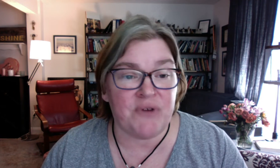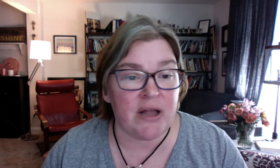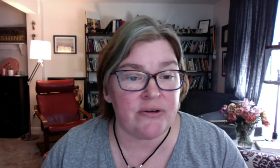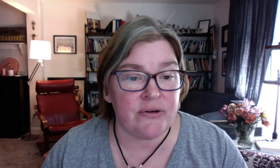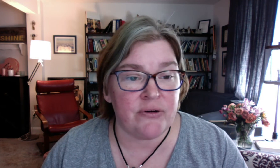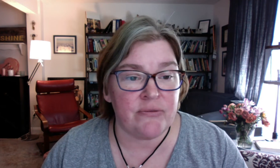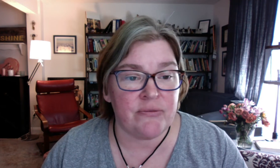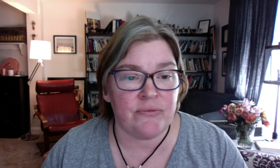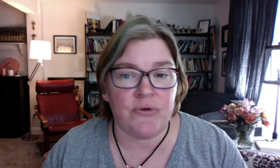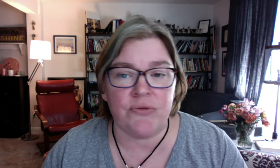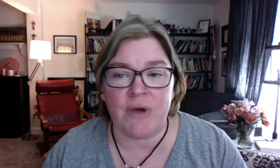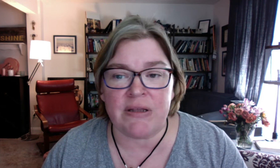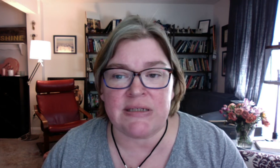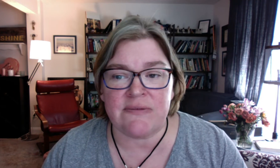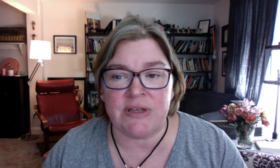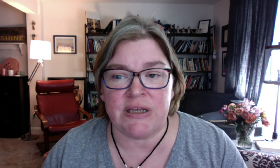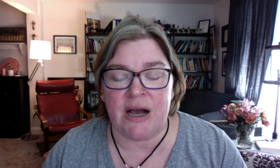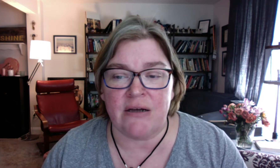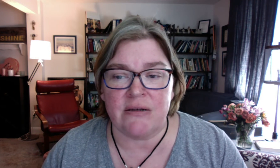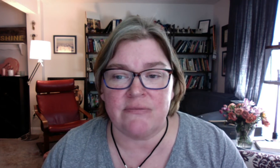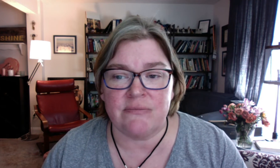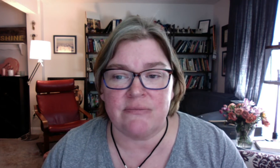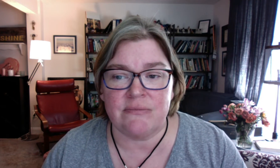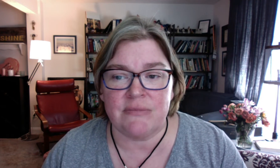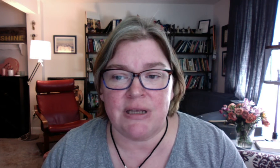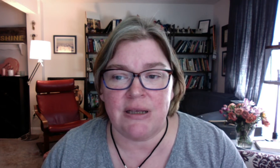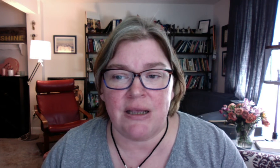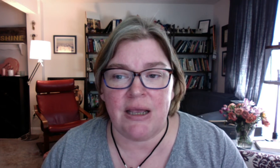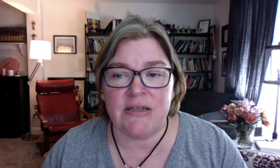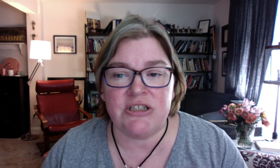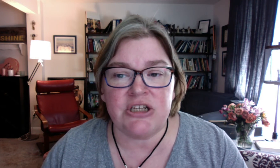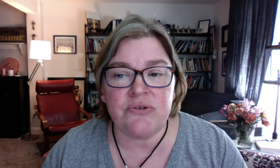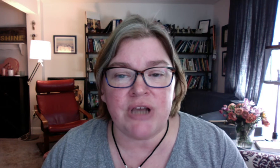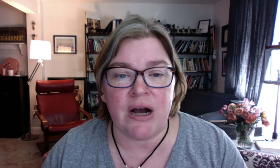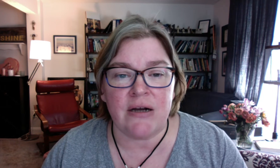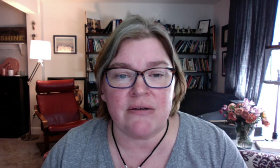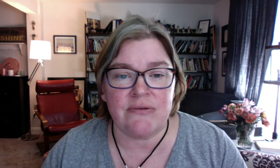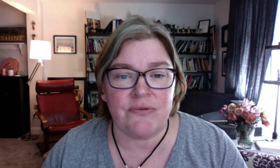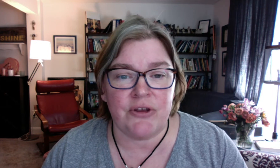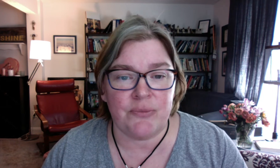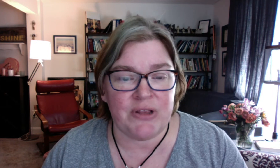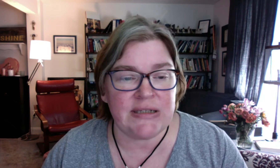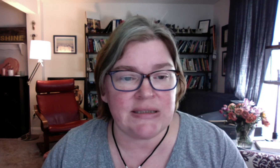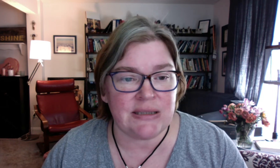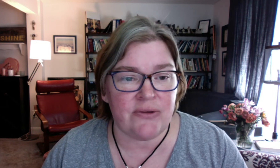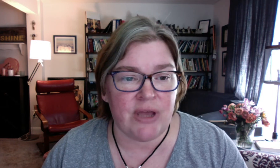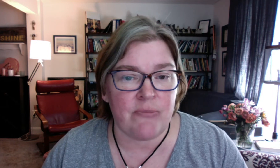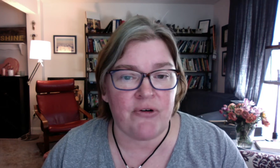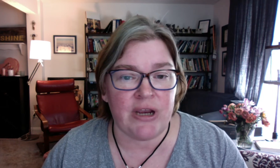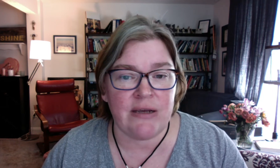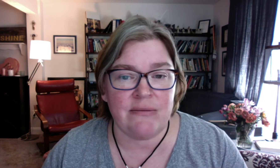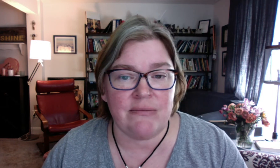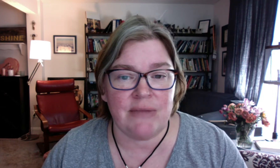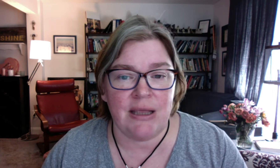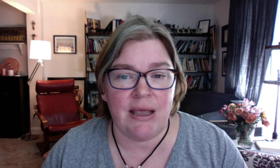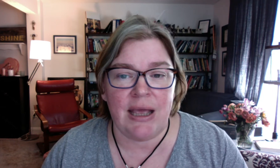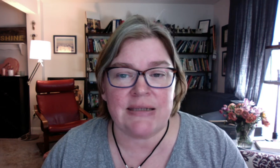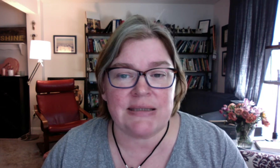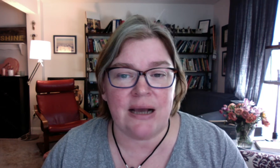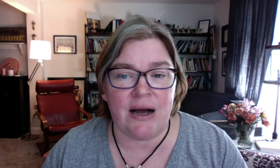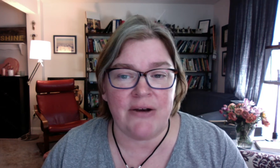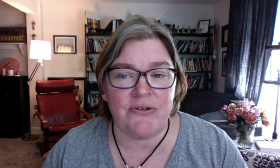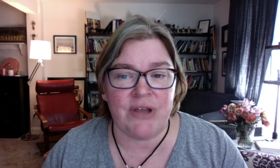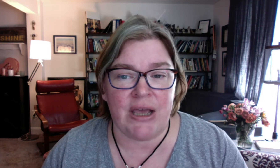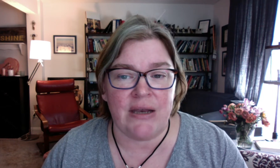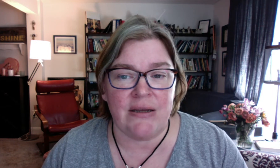his father were relatively young. Too young for their places there that morning, as